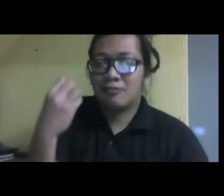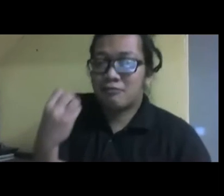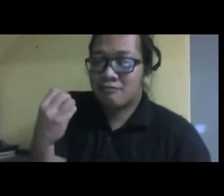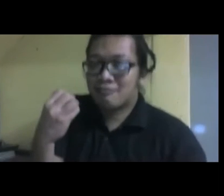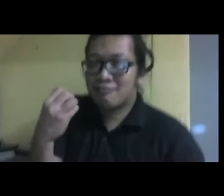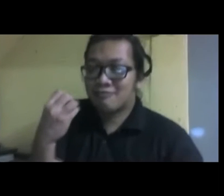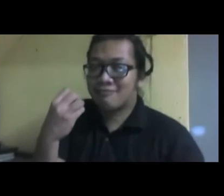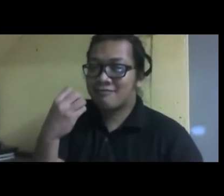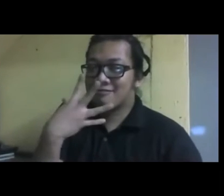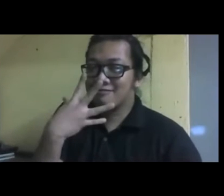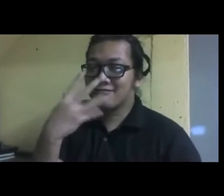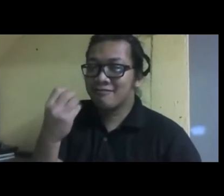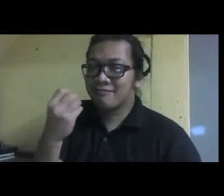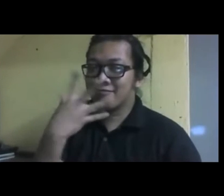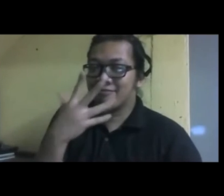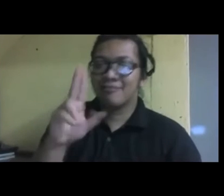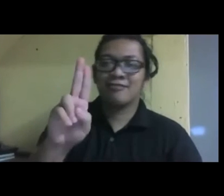All right, this is Nat.